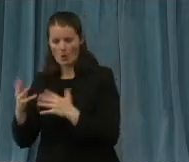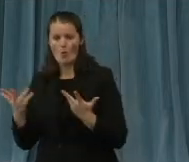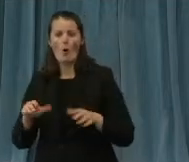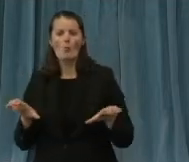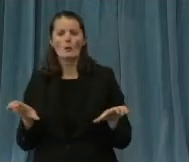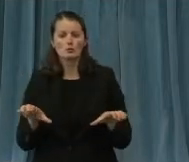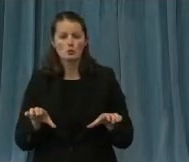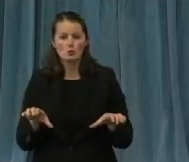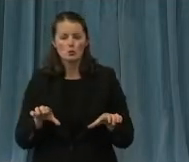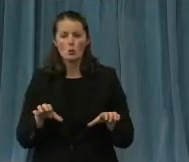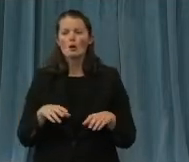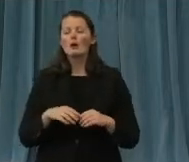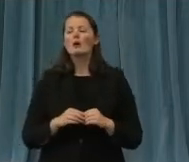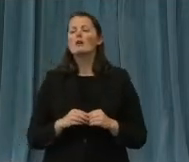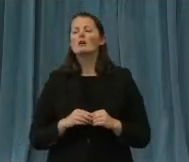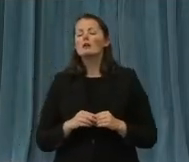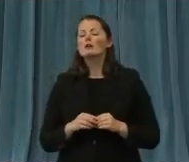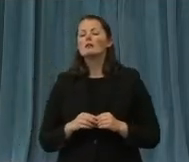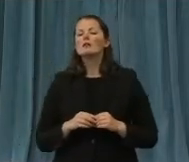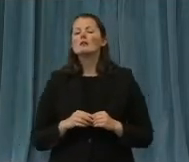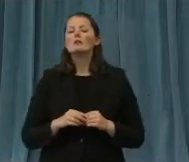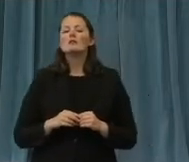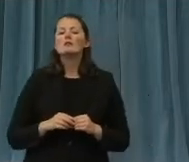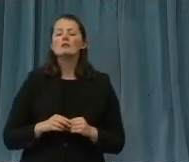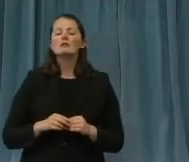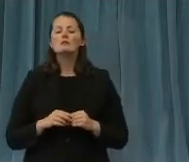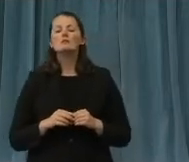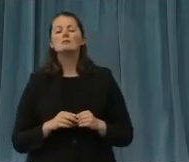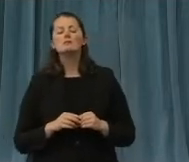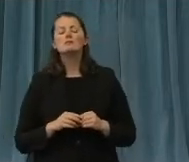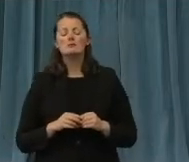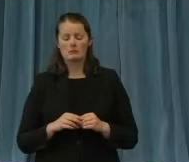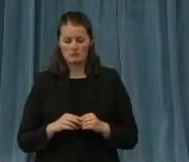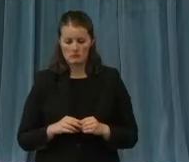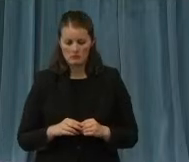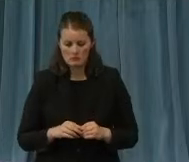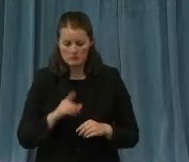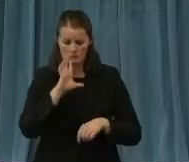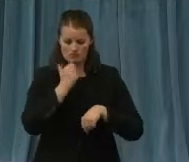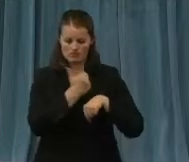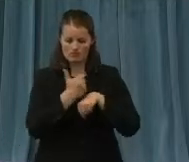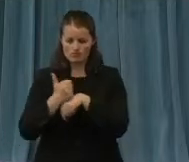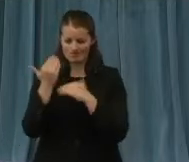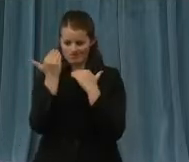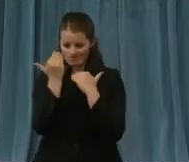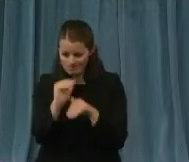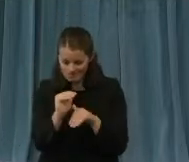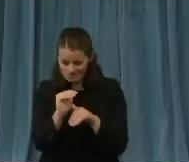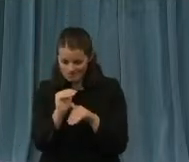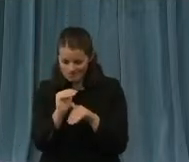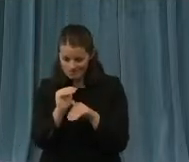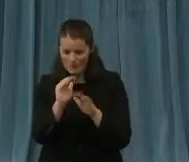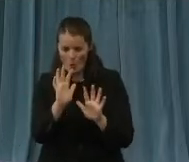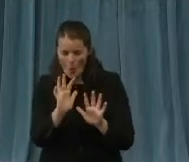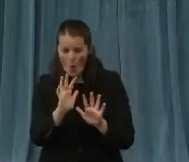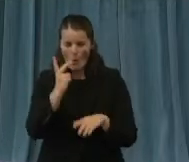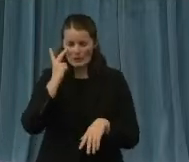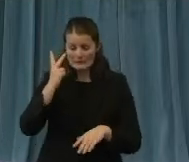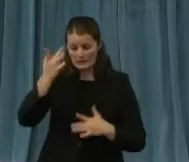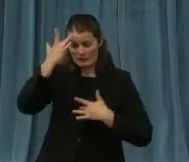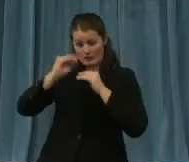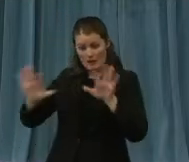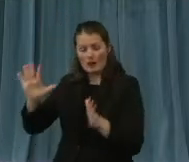potentially happen. It's based on what we've implemented and our control measures that we see more positive